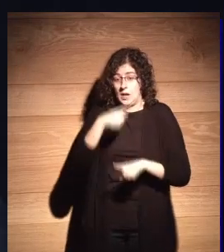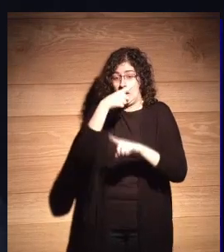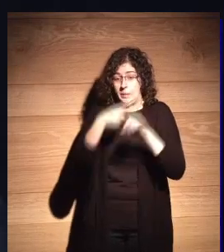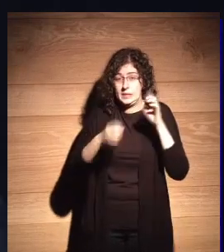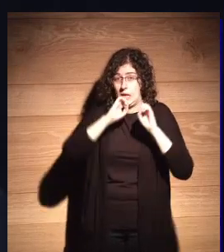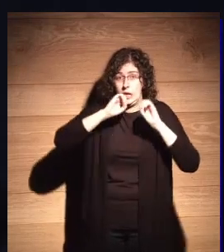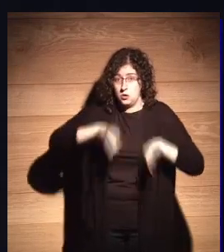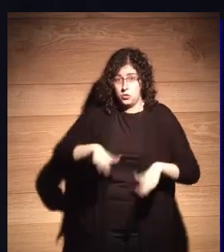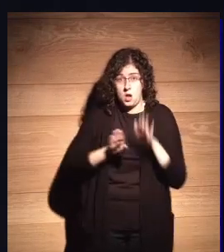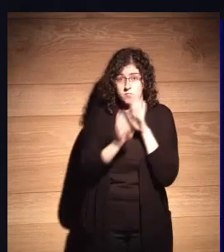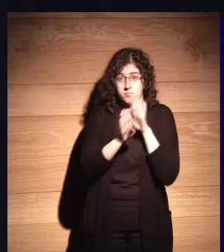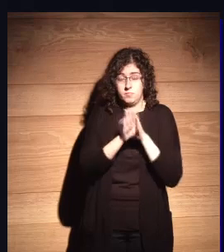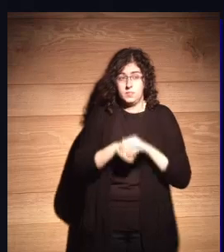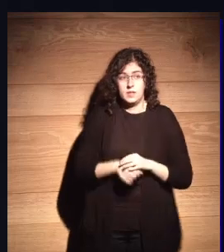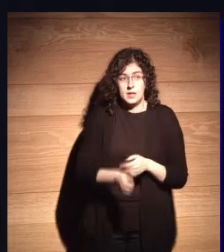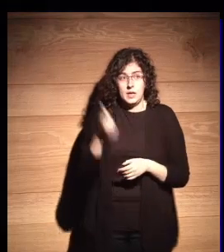So this is also amazing. Yeah.